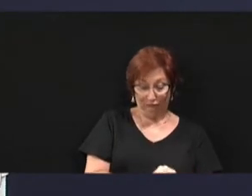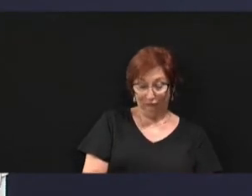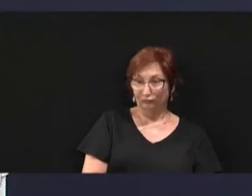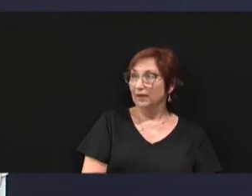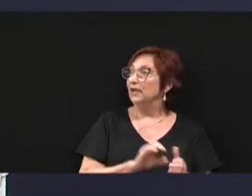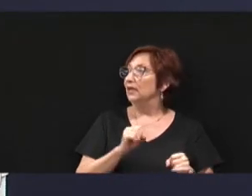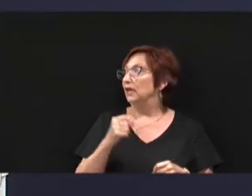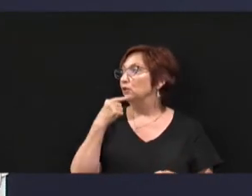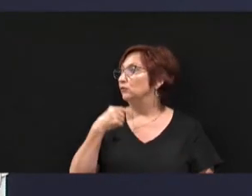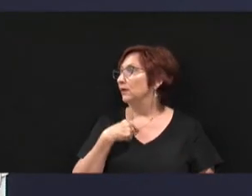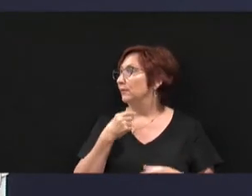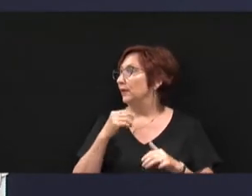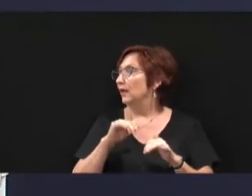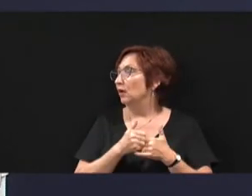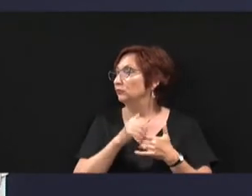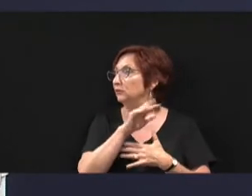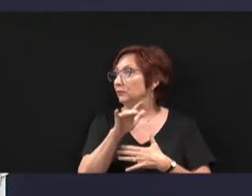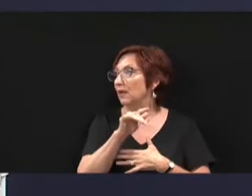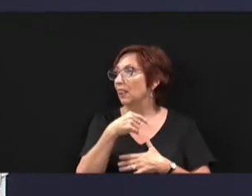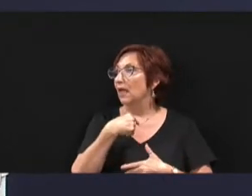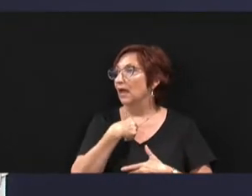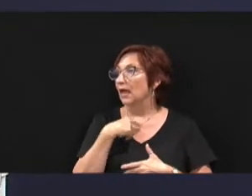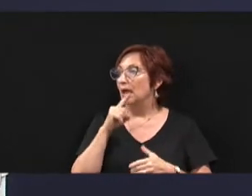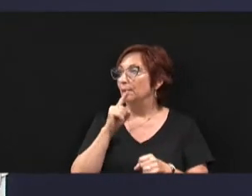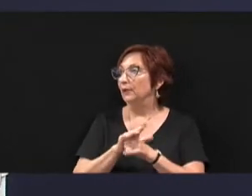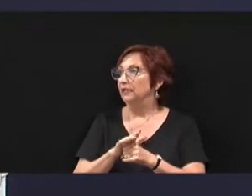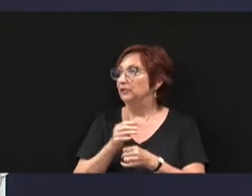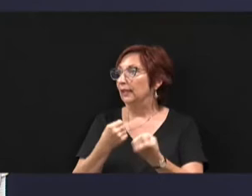tell me how to spell I pledge allegiance to the flag?